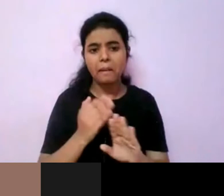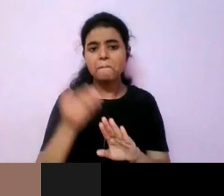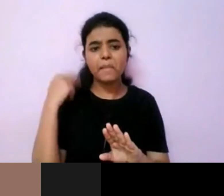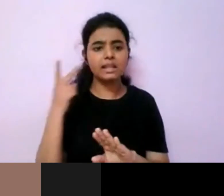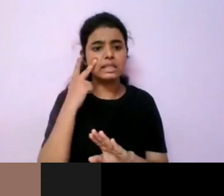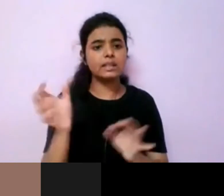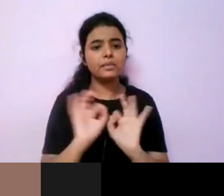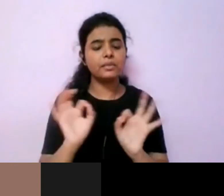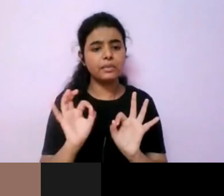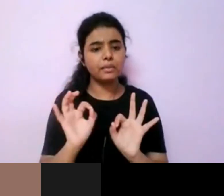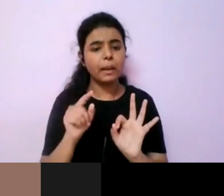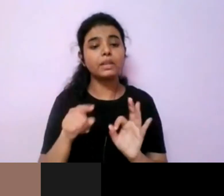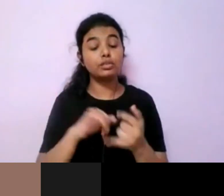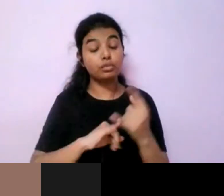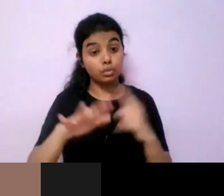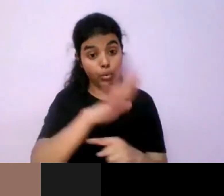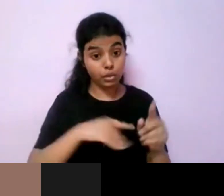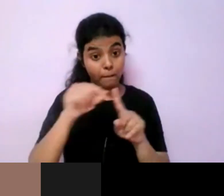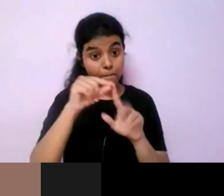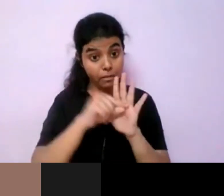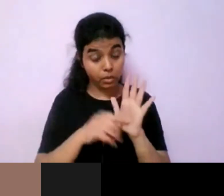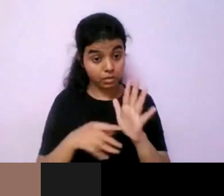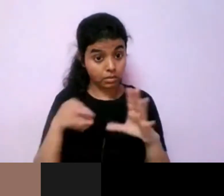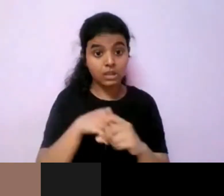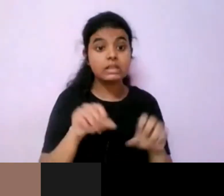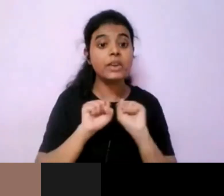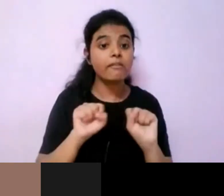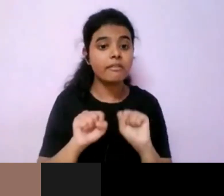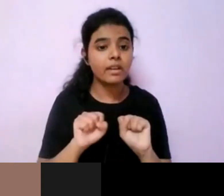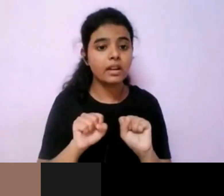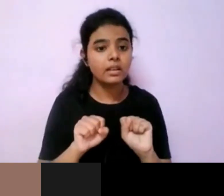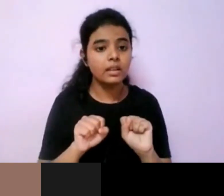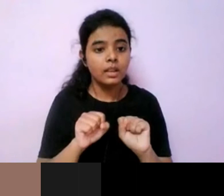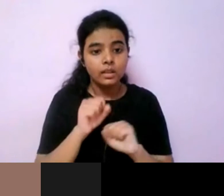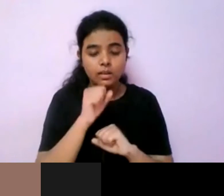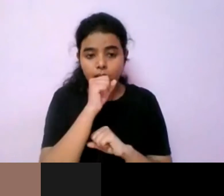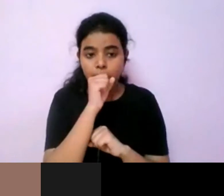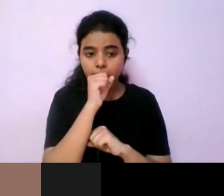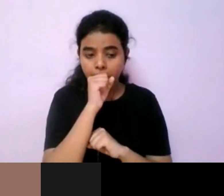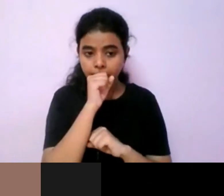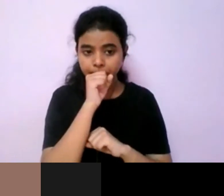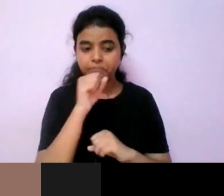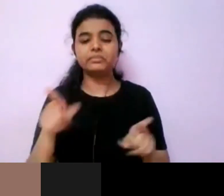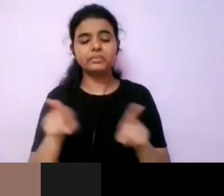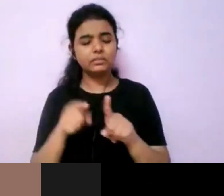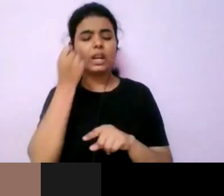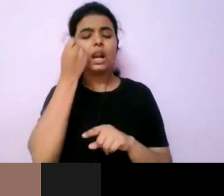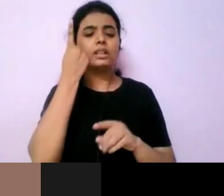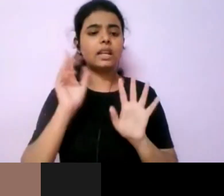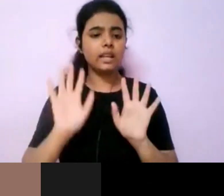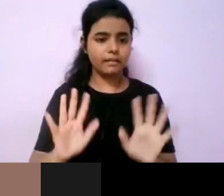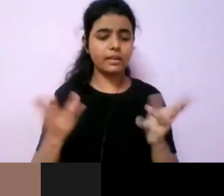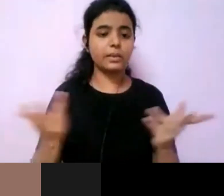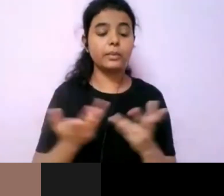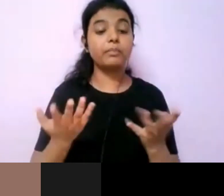put into social policy. It's very, very difficult to put it in. So we come across, it gives us a really good understanding, but is it